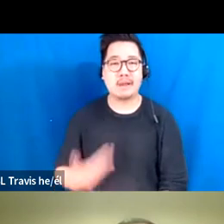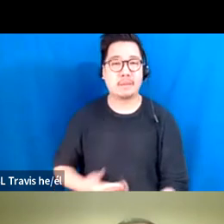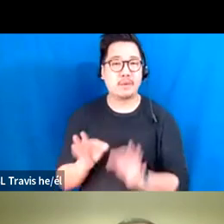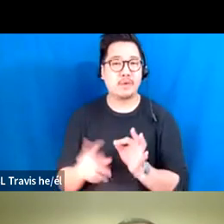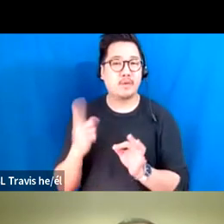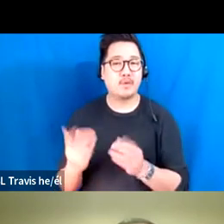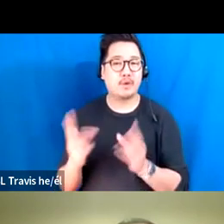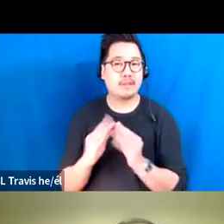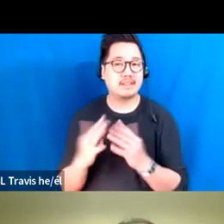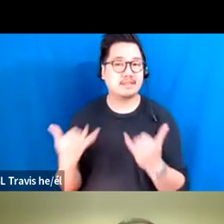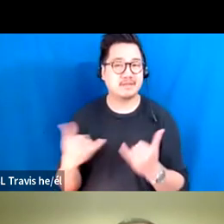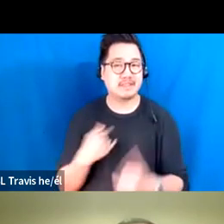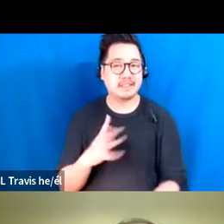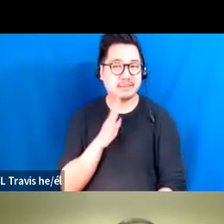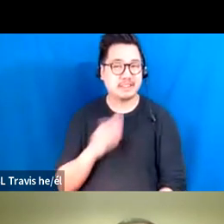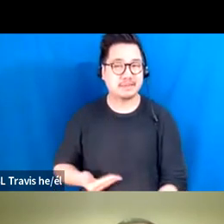today